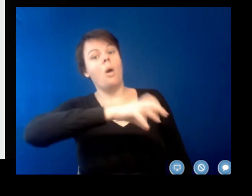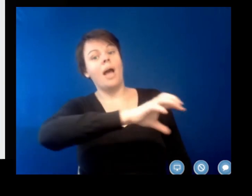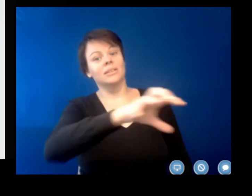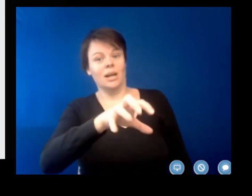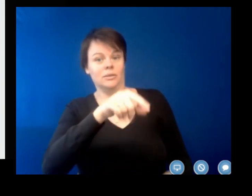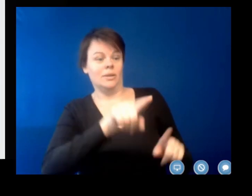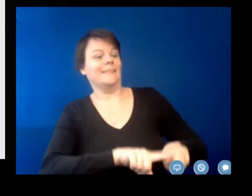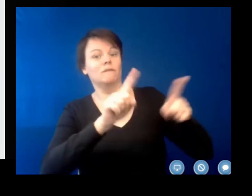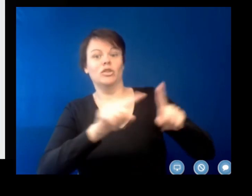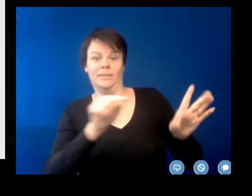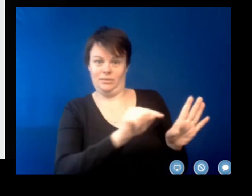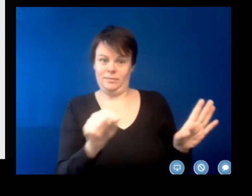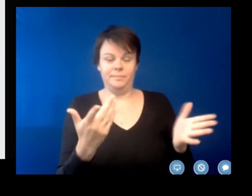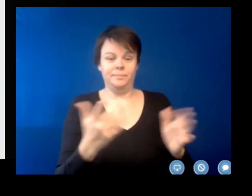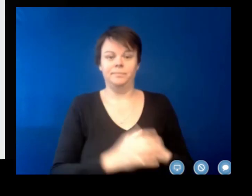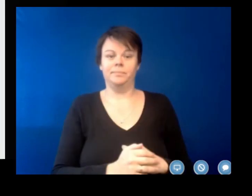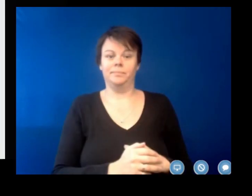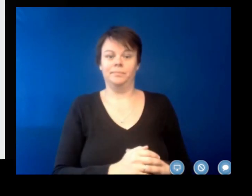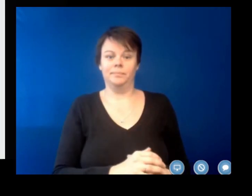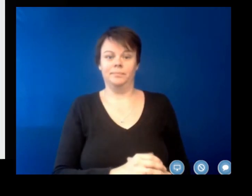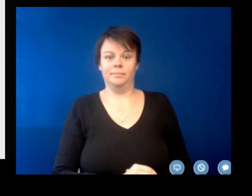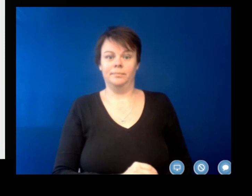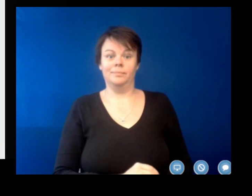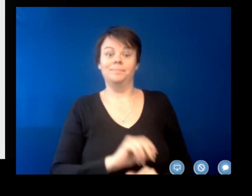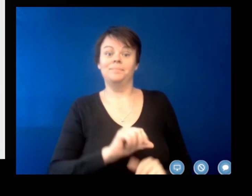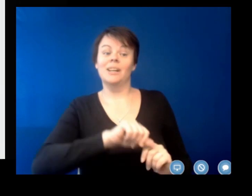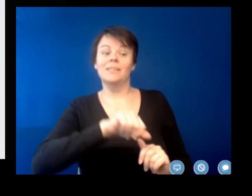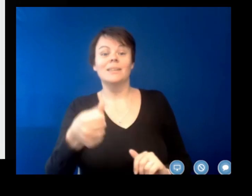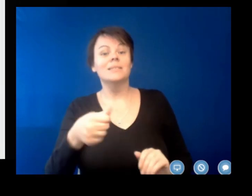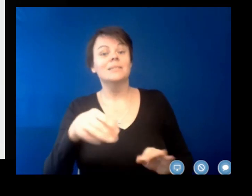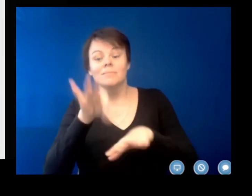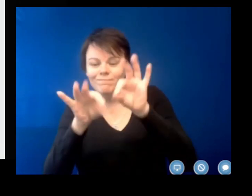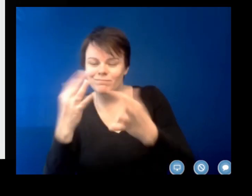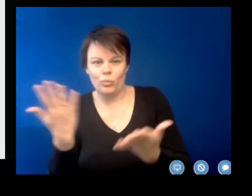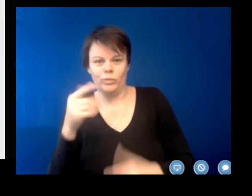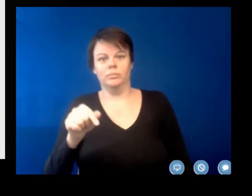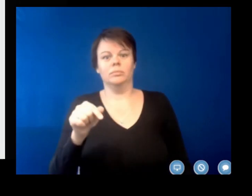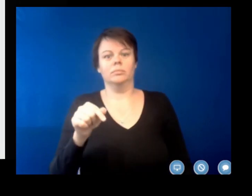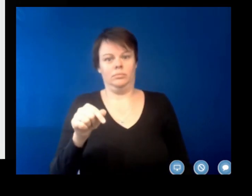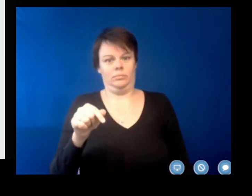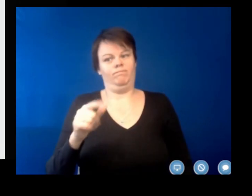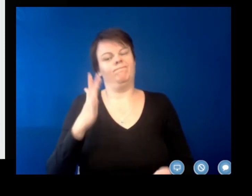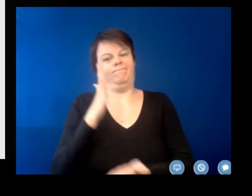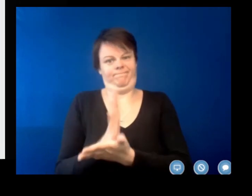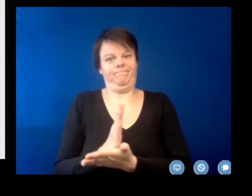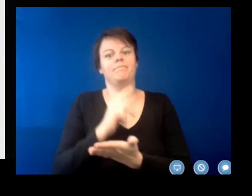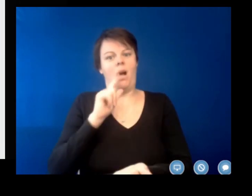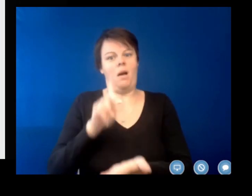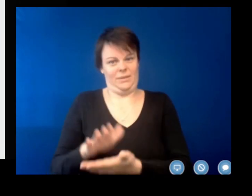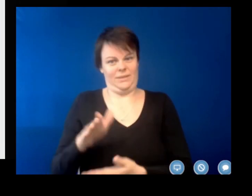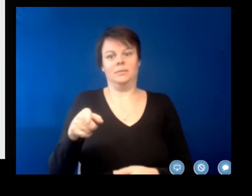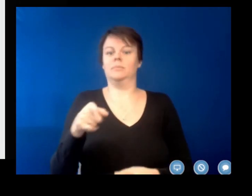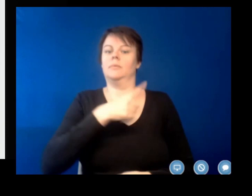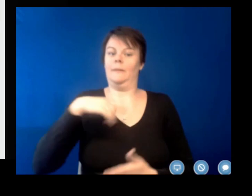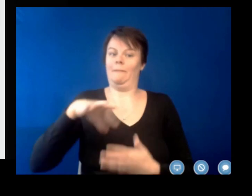families. And we find this for religions, Catholic, Protestants. We find this